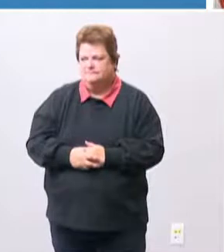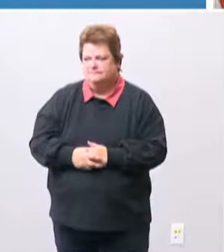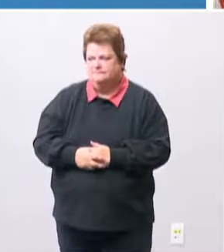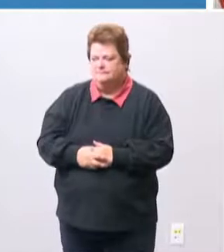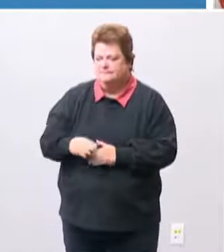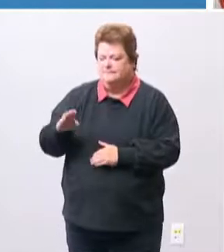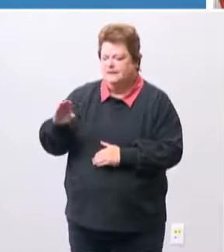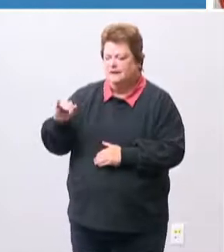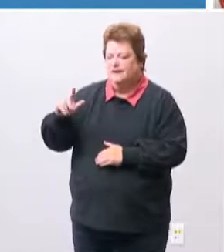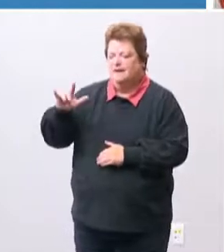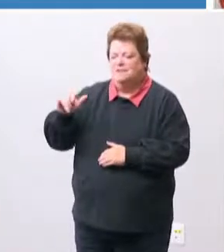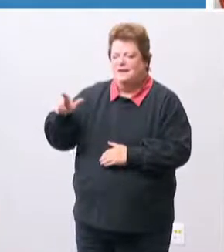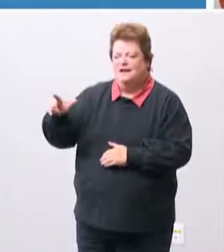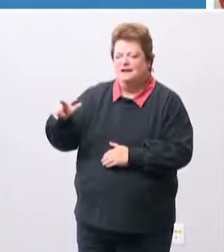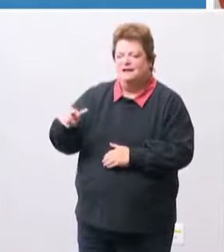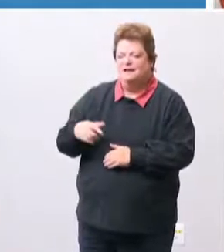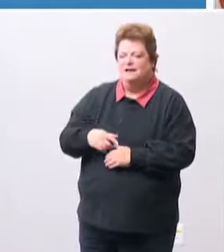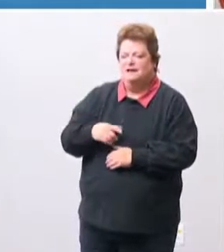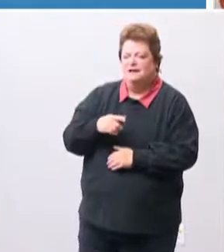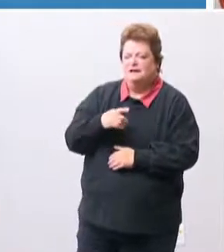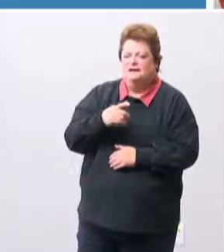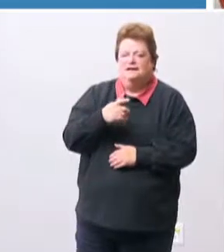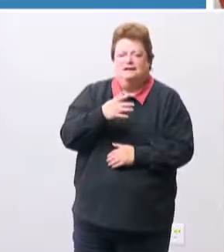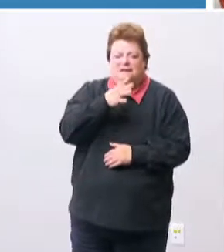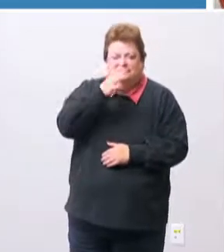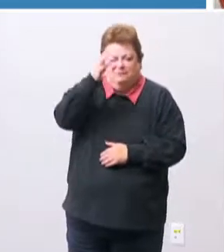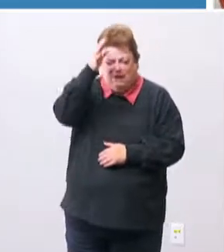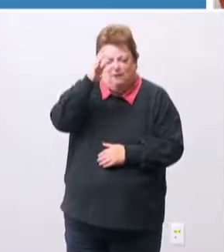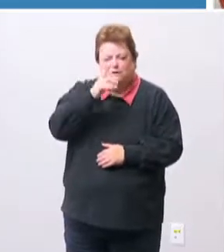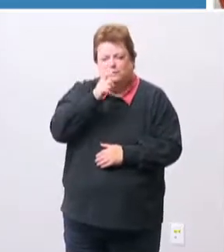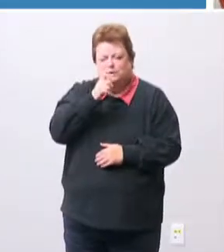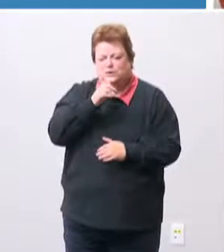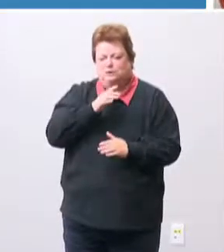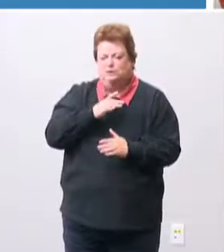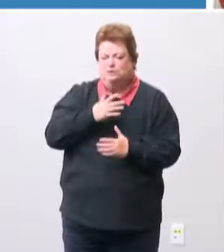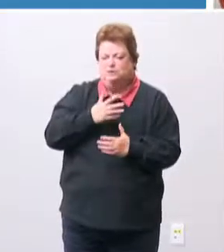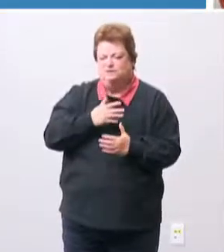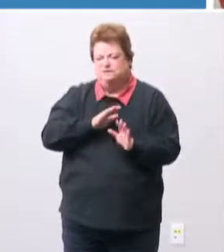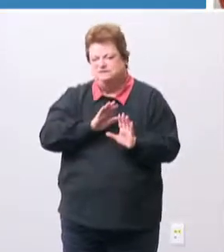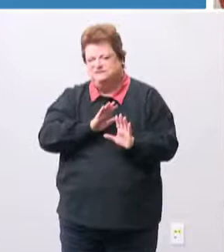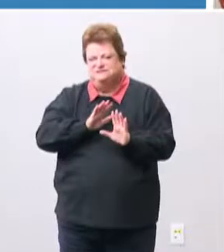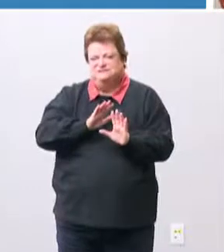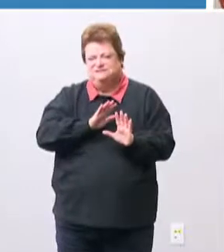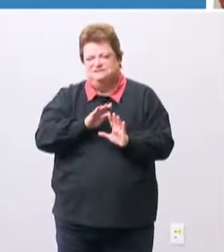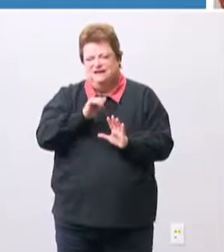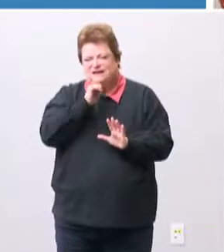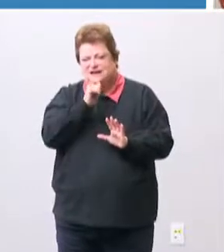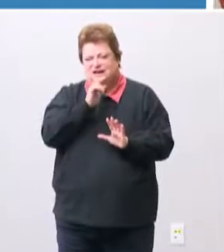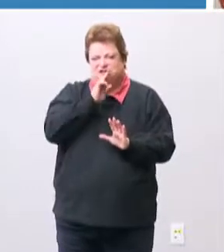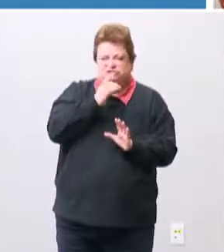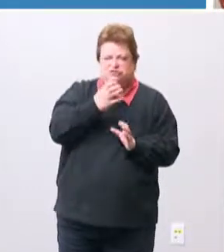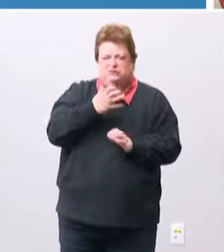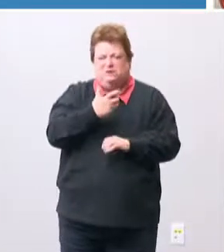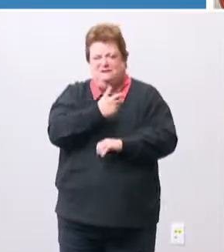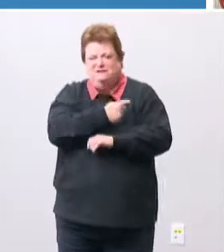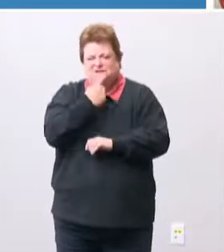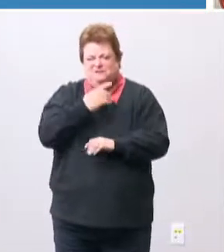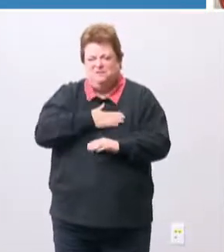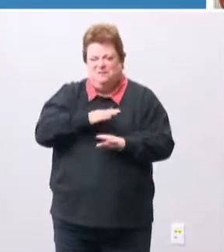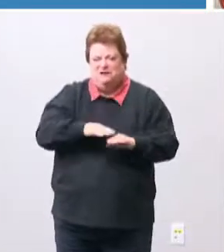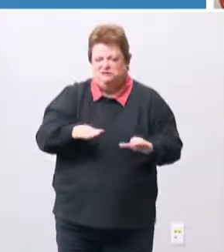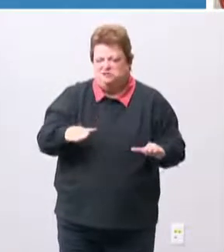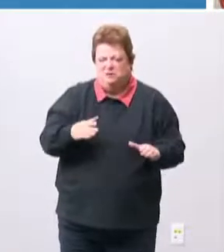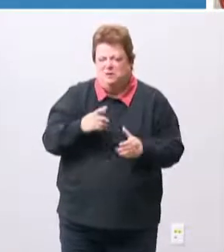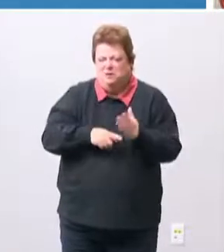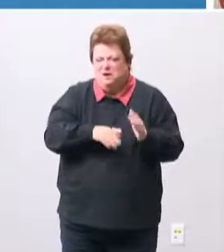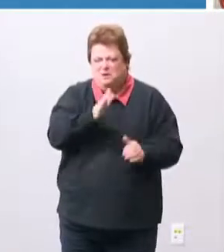What would you tell parents who are hesitant or just weighing their options as far as getting their kids vaccinated? I would